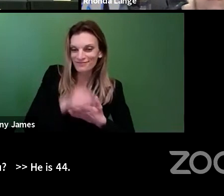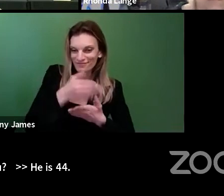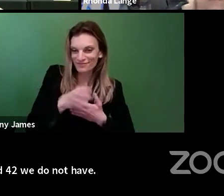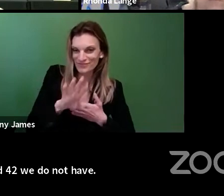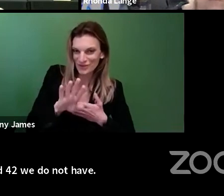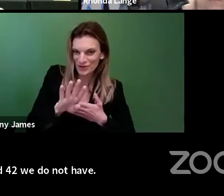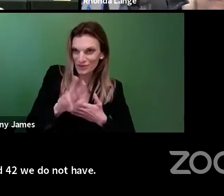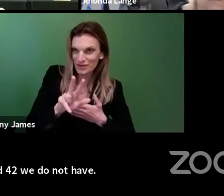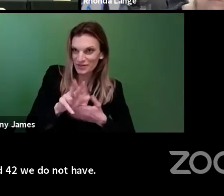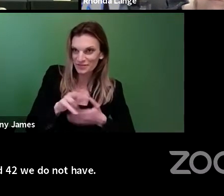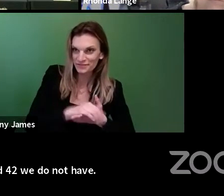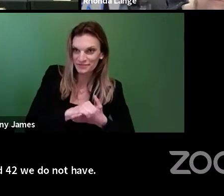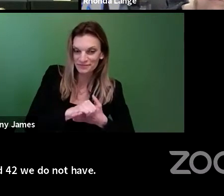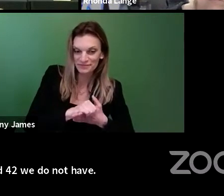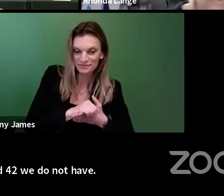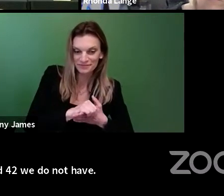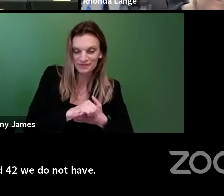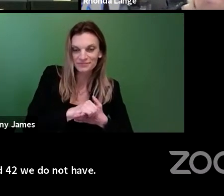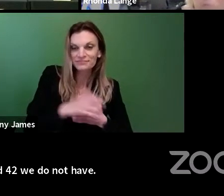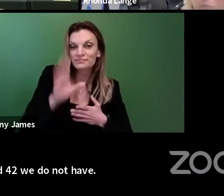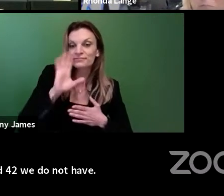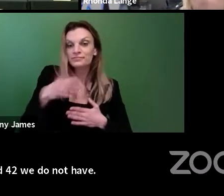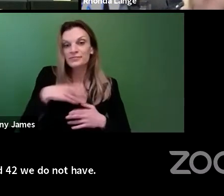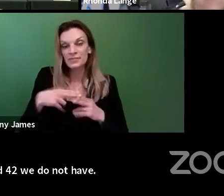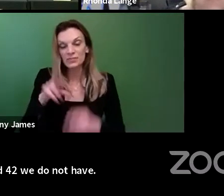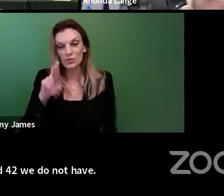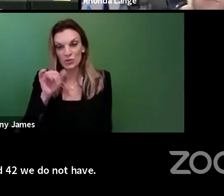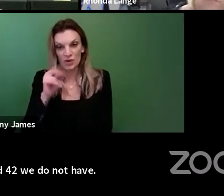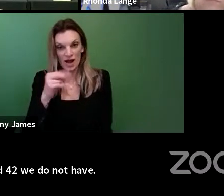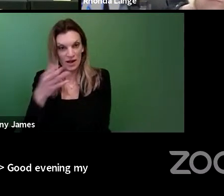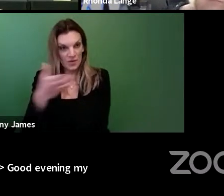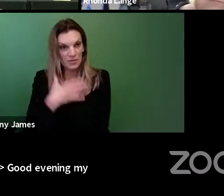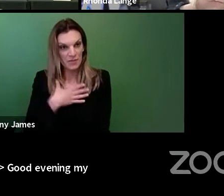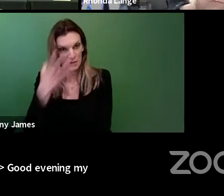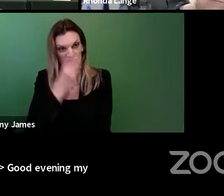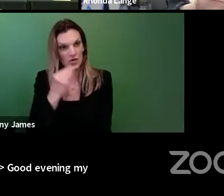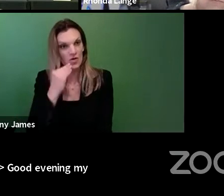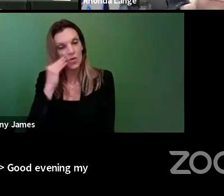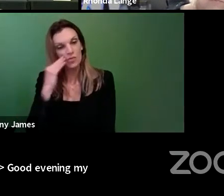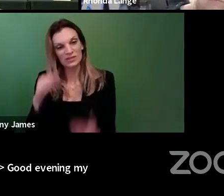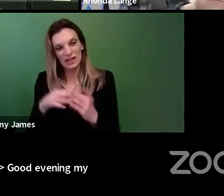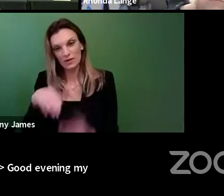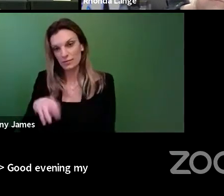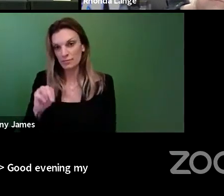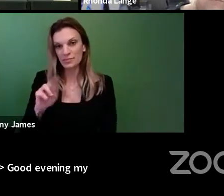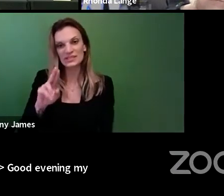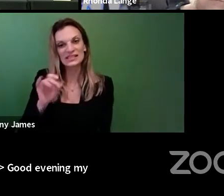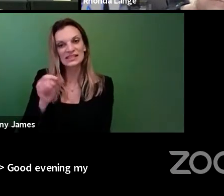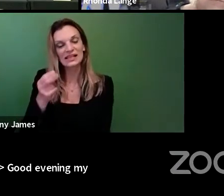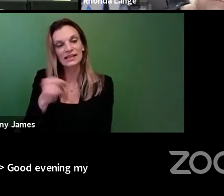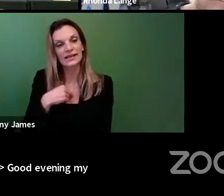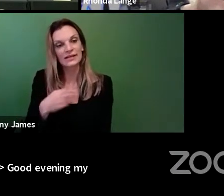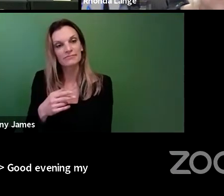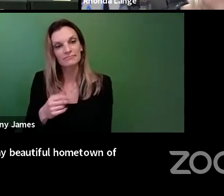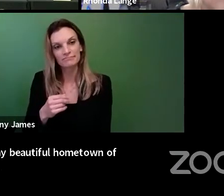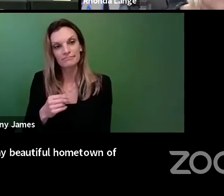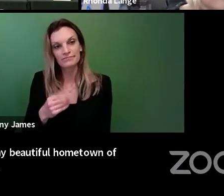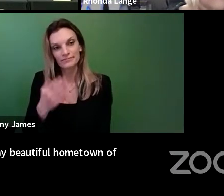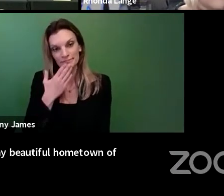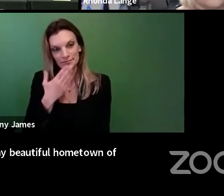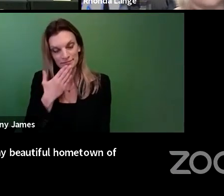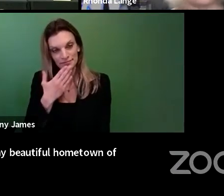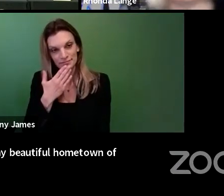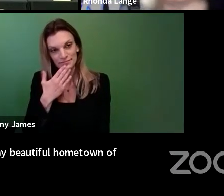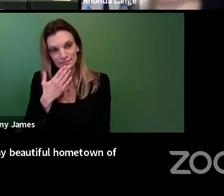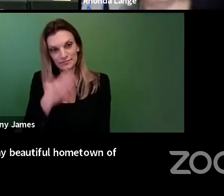43. Good evening. My name is Ryan Bennett. Welcome to my beautiful hometown of Muskegon. I appreciate the schedule where you guys kept